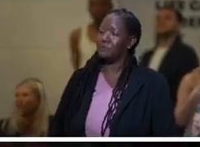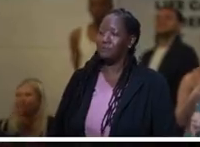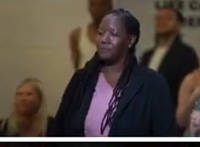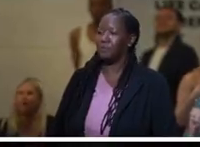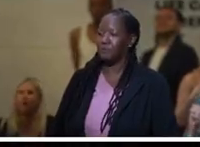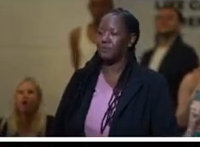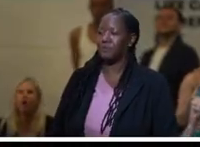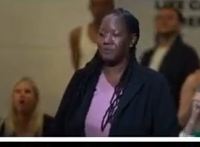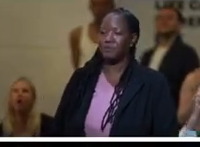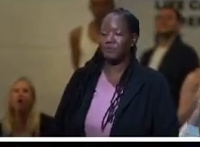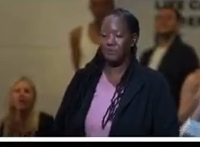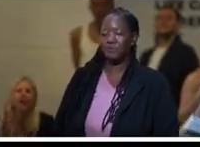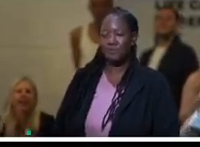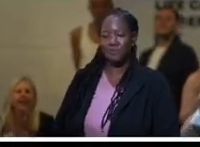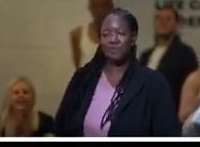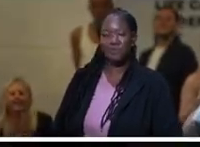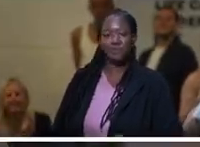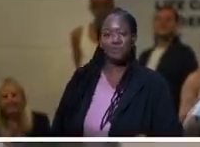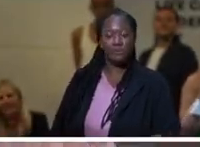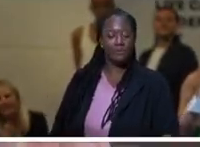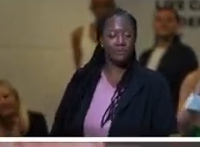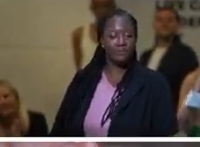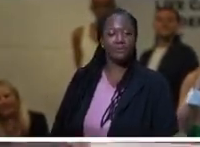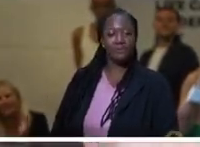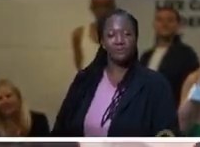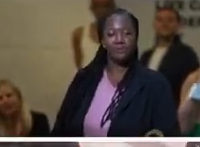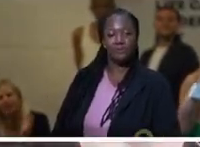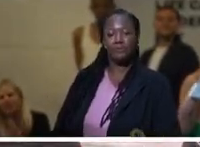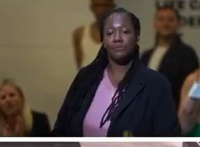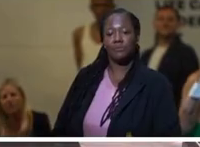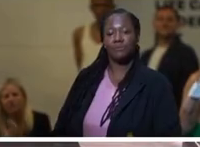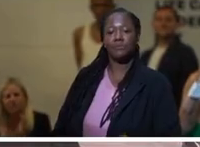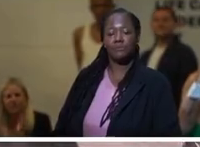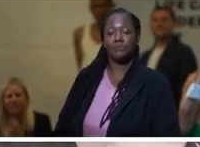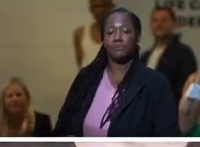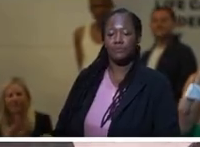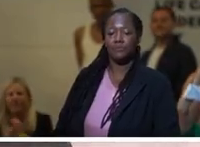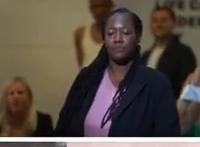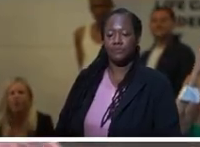And culture.